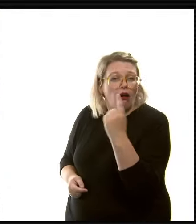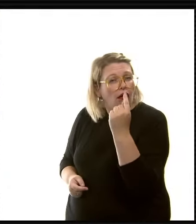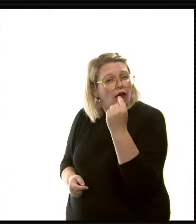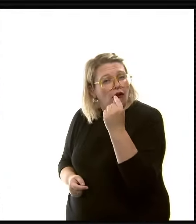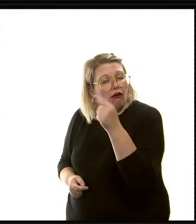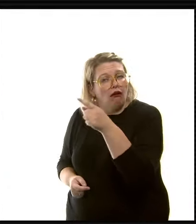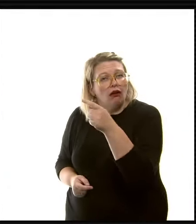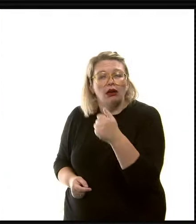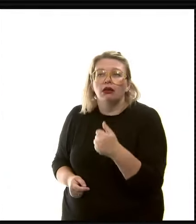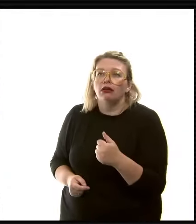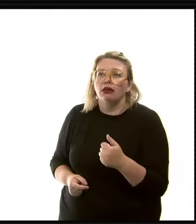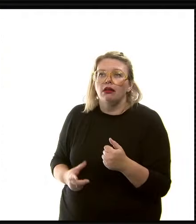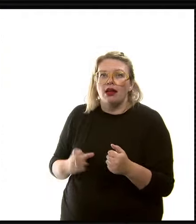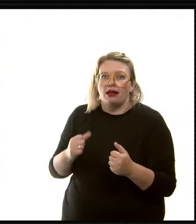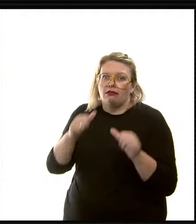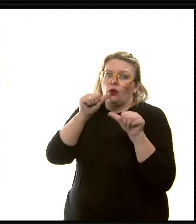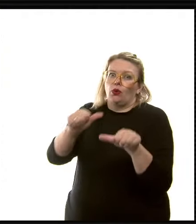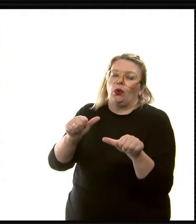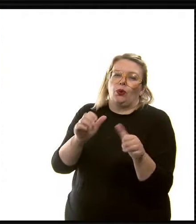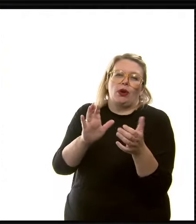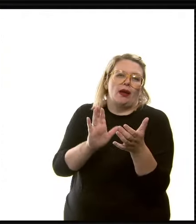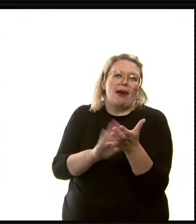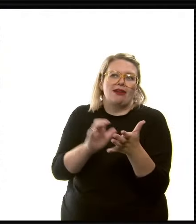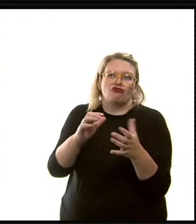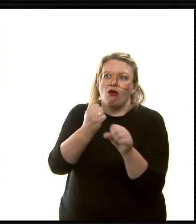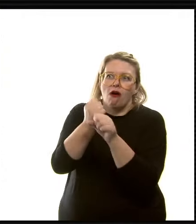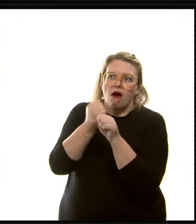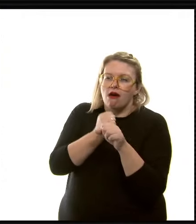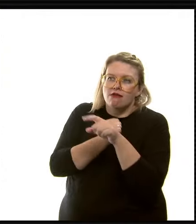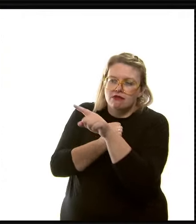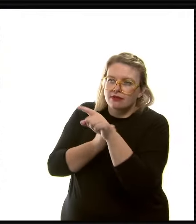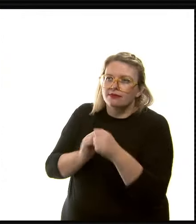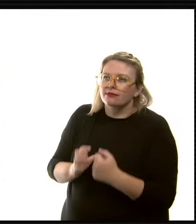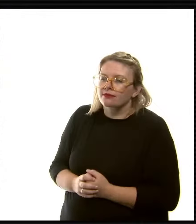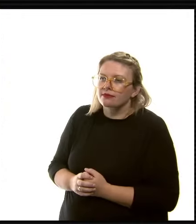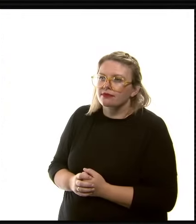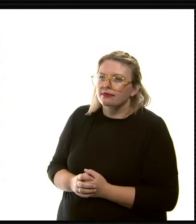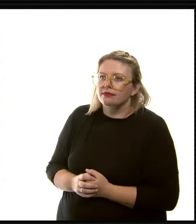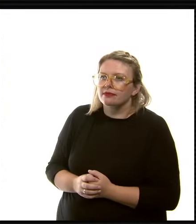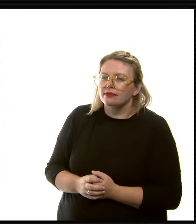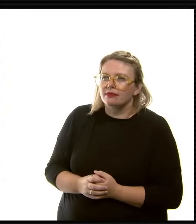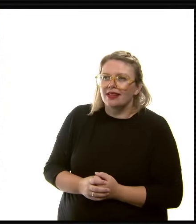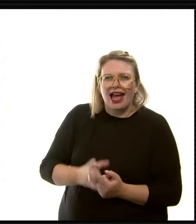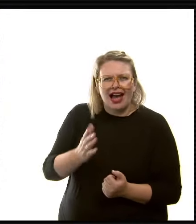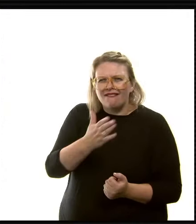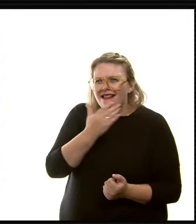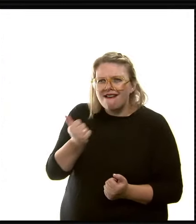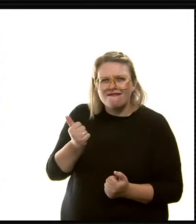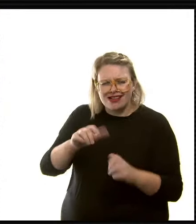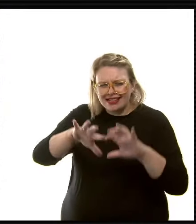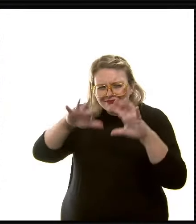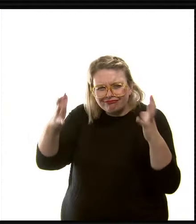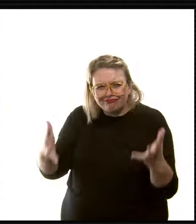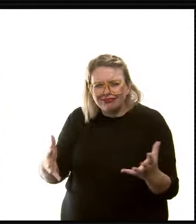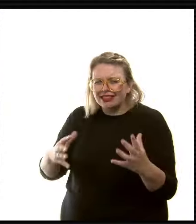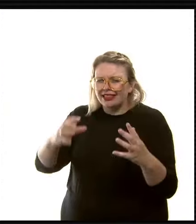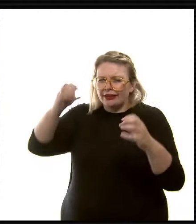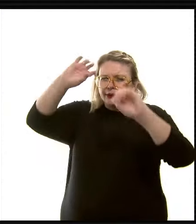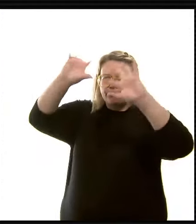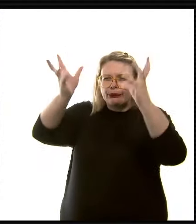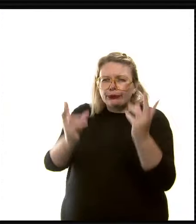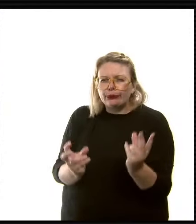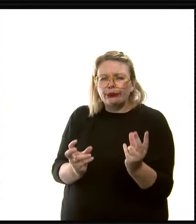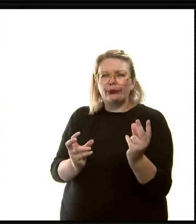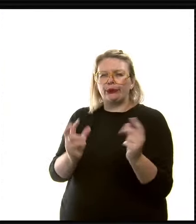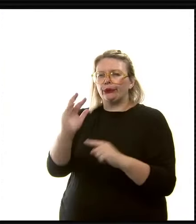cool update, my favorite Minecraft update of all time. Oh, the lush caves? There's lush caves? I have great pieces for foliage, transparent